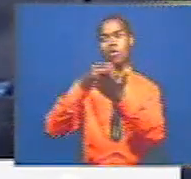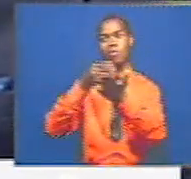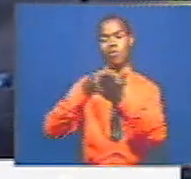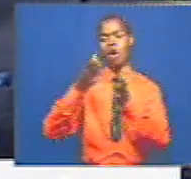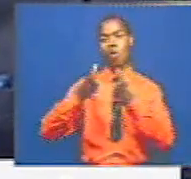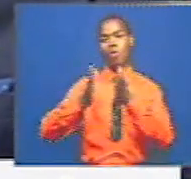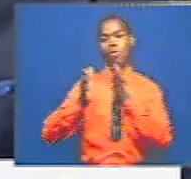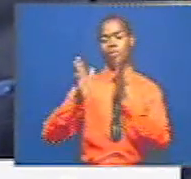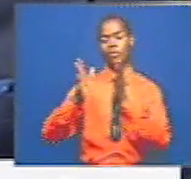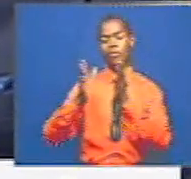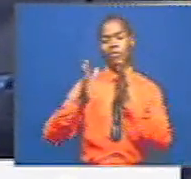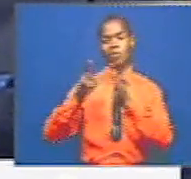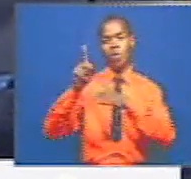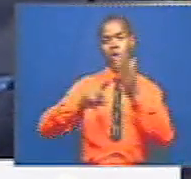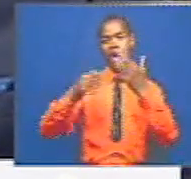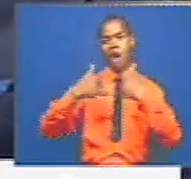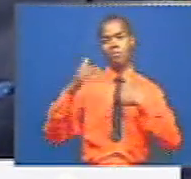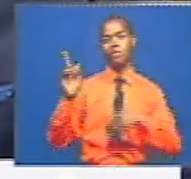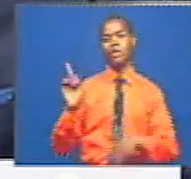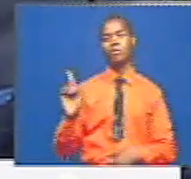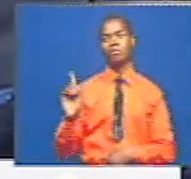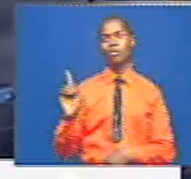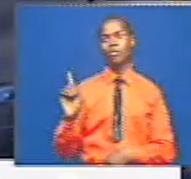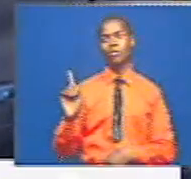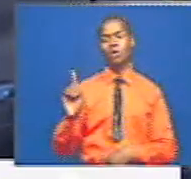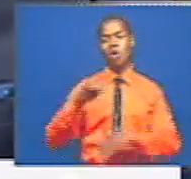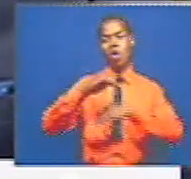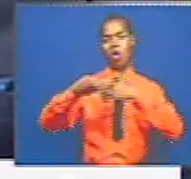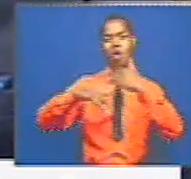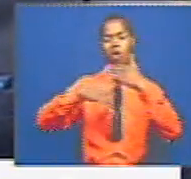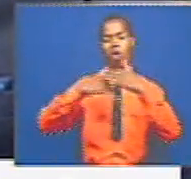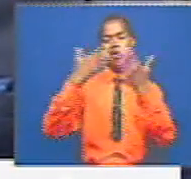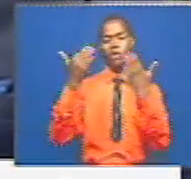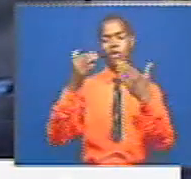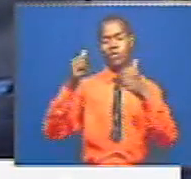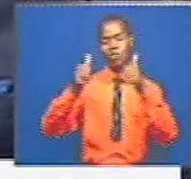what we have in Nairobi. Mm-hmm. When you look at all the facilities we have, they have been